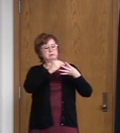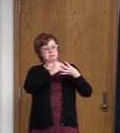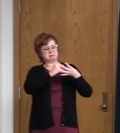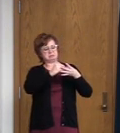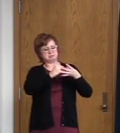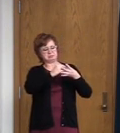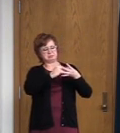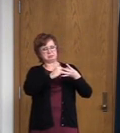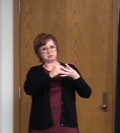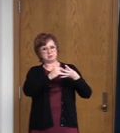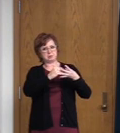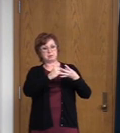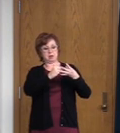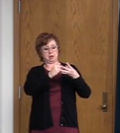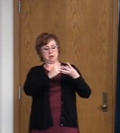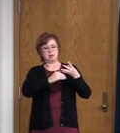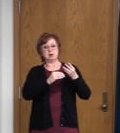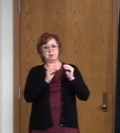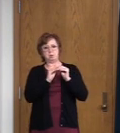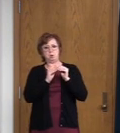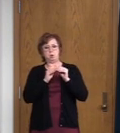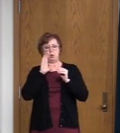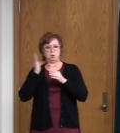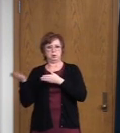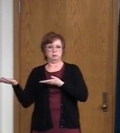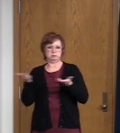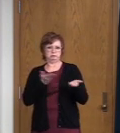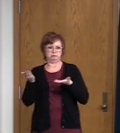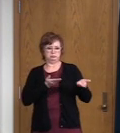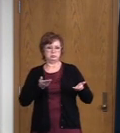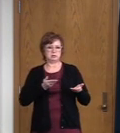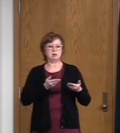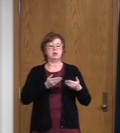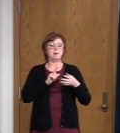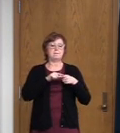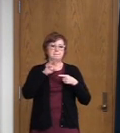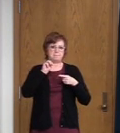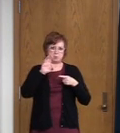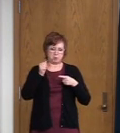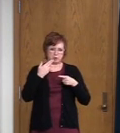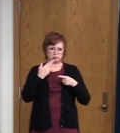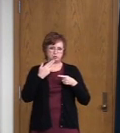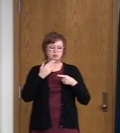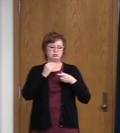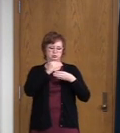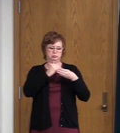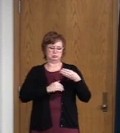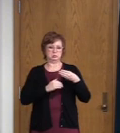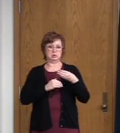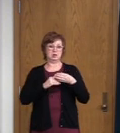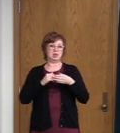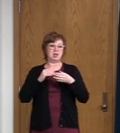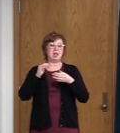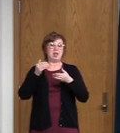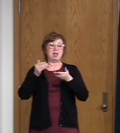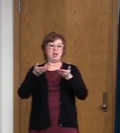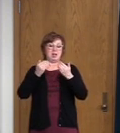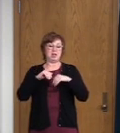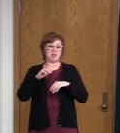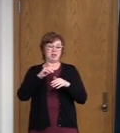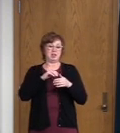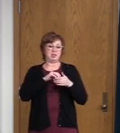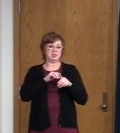April before we get to phase 2. But Saskatchewan is ready for this. We just need some